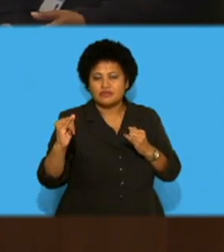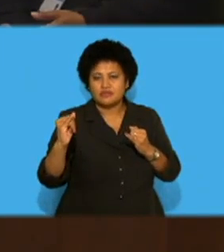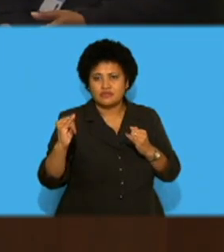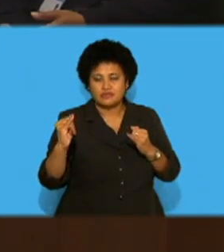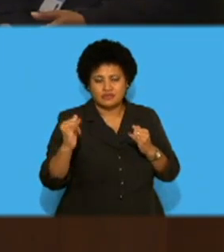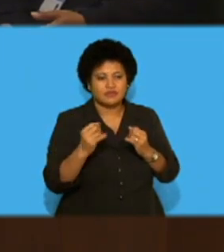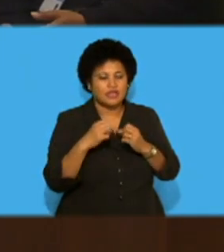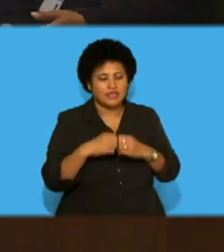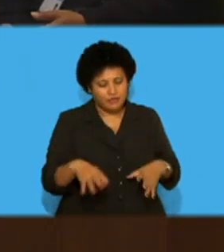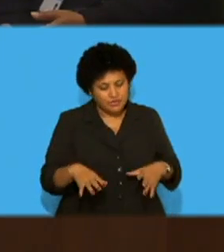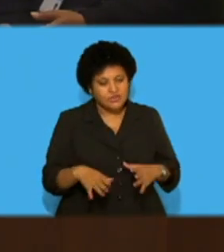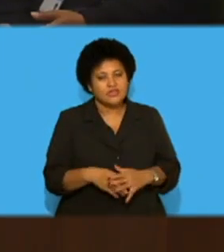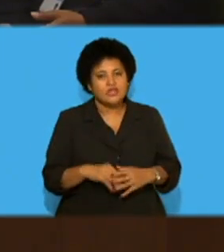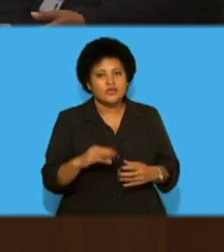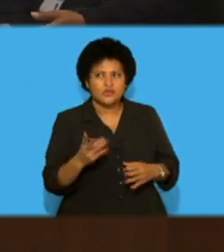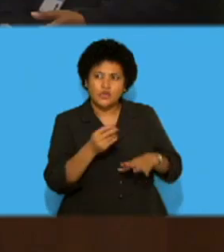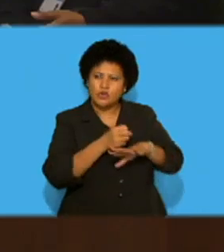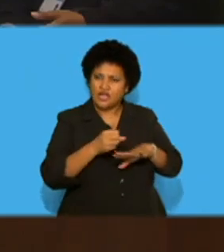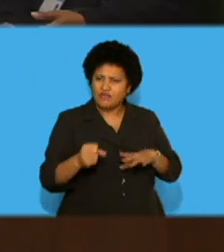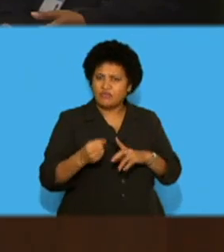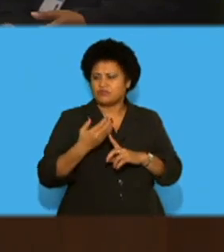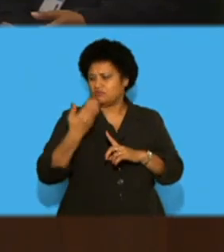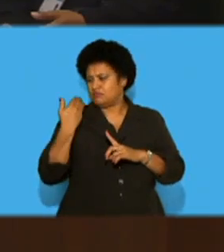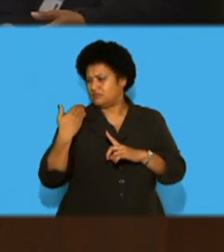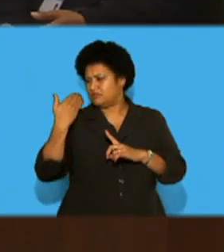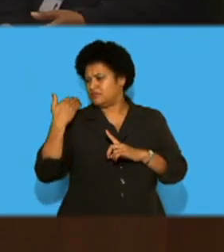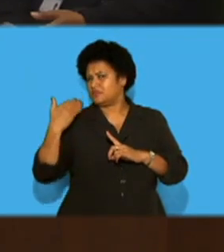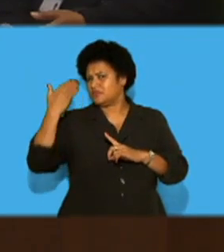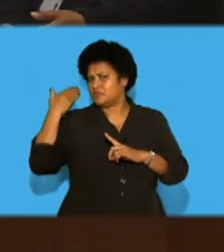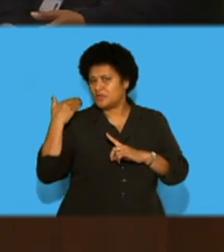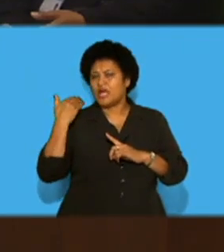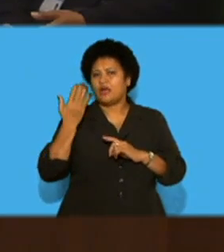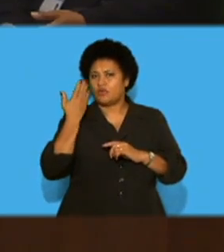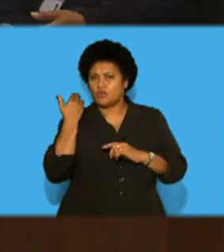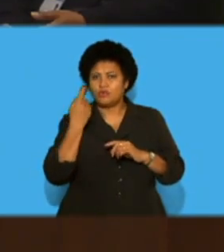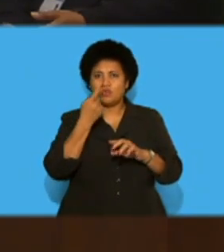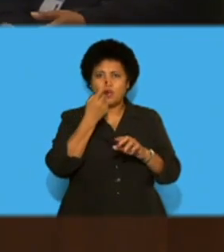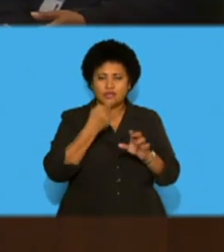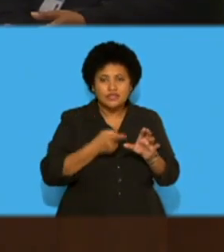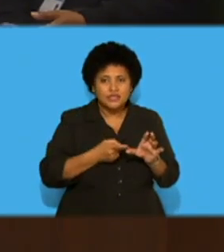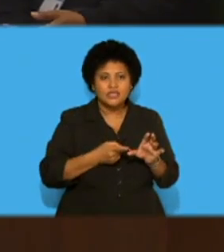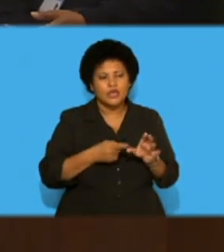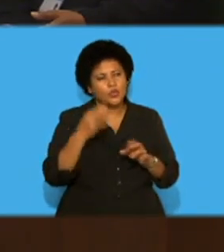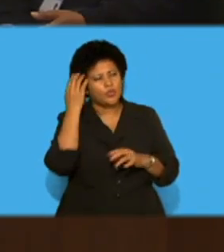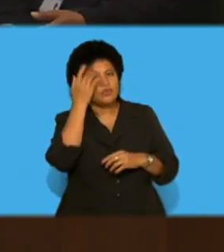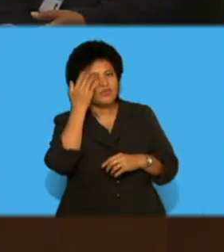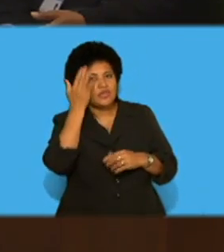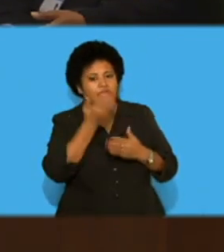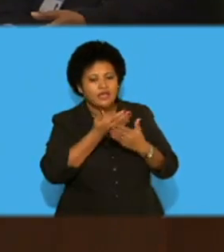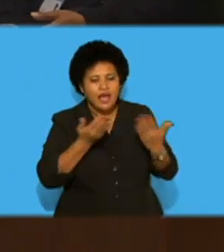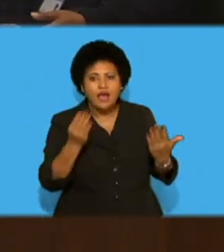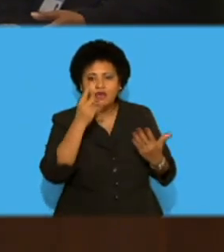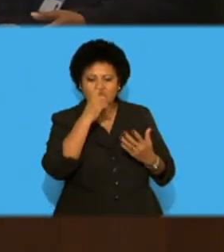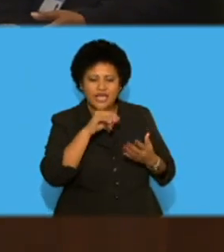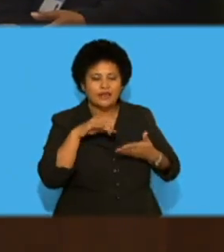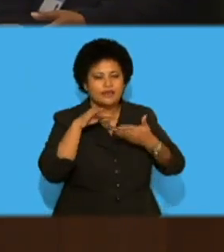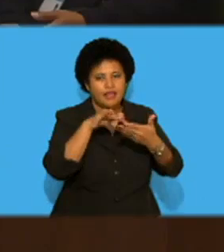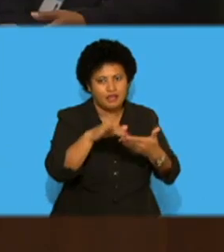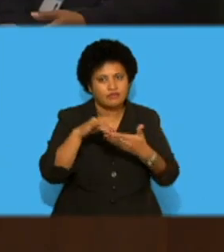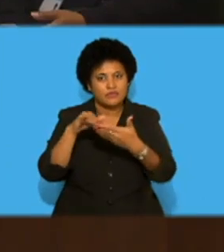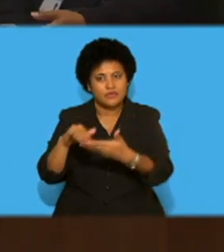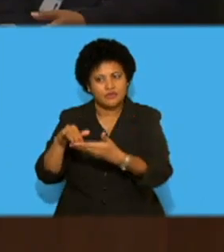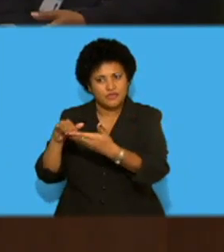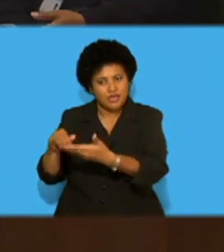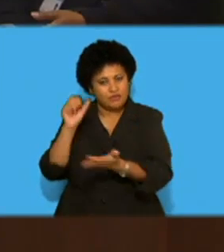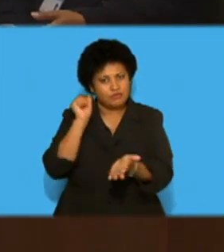And government has been over the past number of months, in fact over the past 1 year, looking at how we can make various interventions at the right point of time to be able